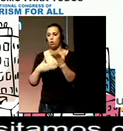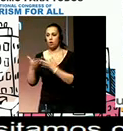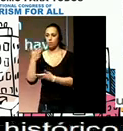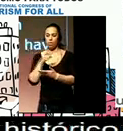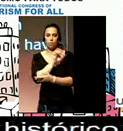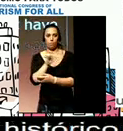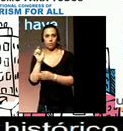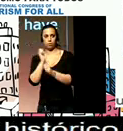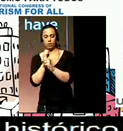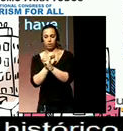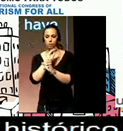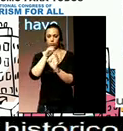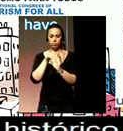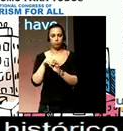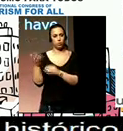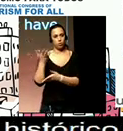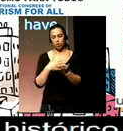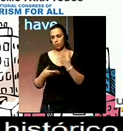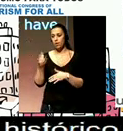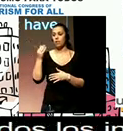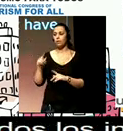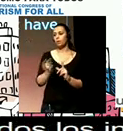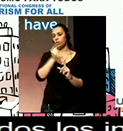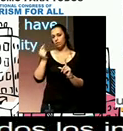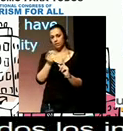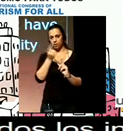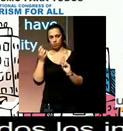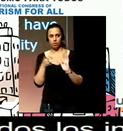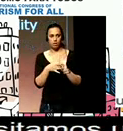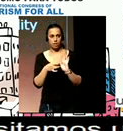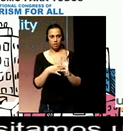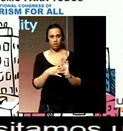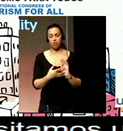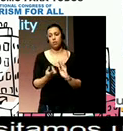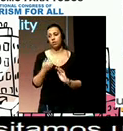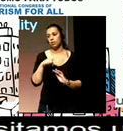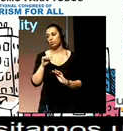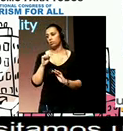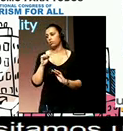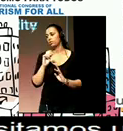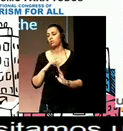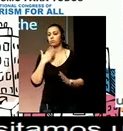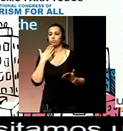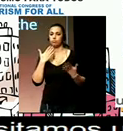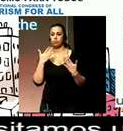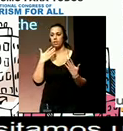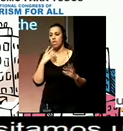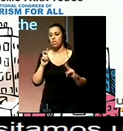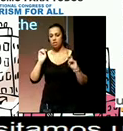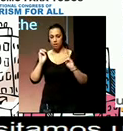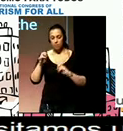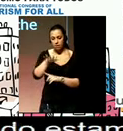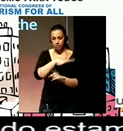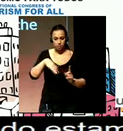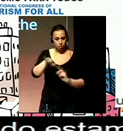with a quality historic environment, it must be matched with the same quality of design in terms of any intervention. And the